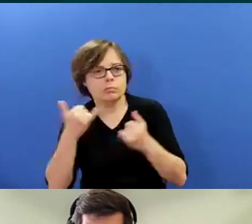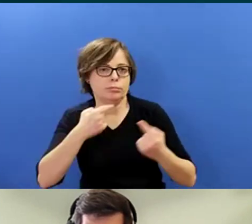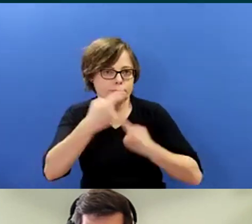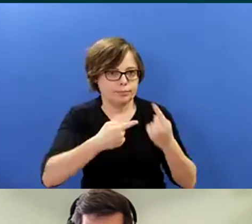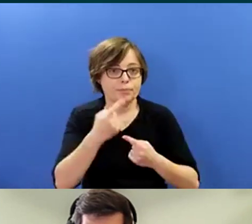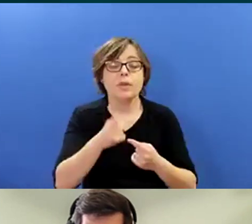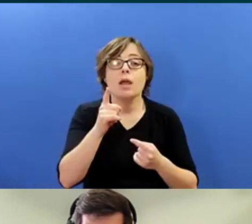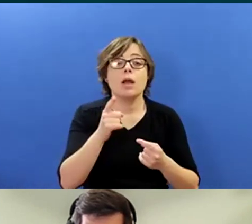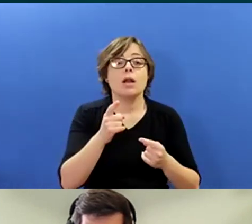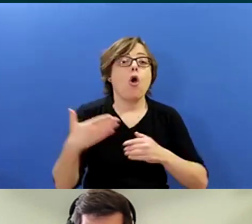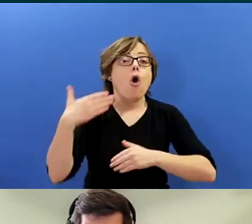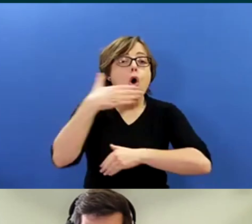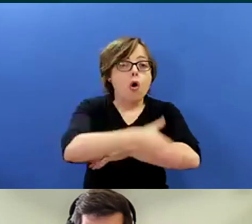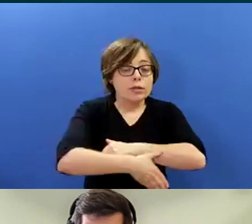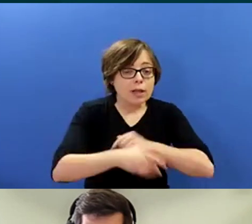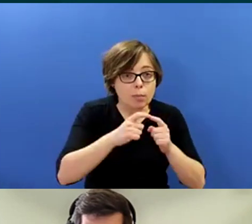point of our seminar